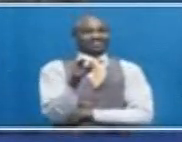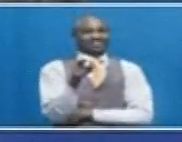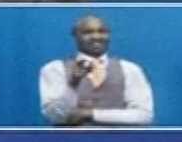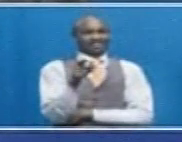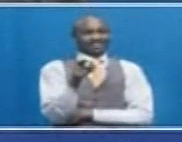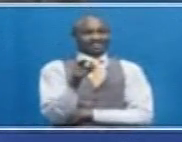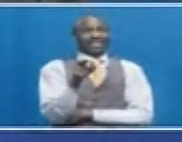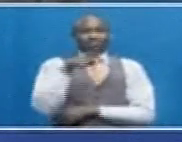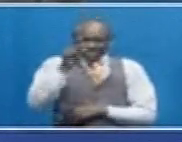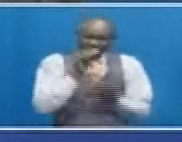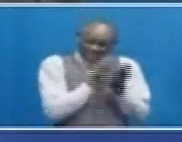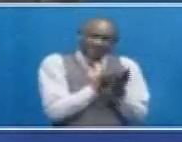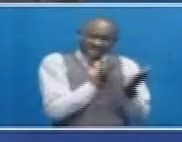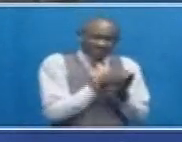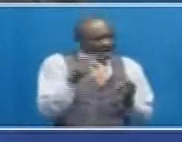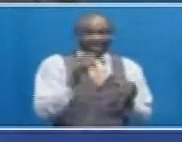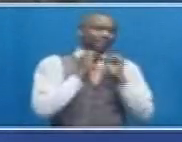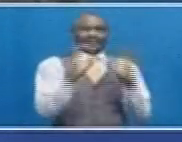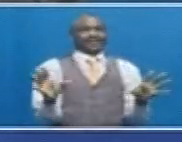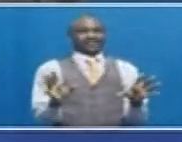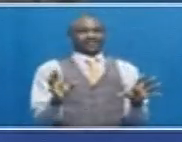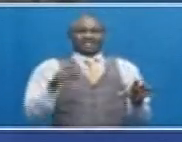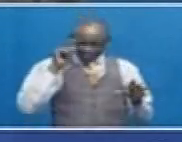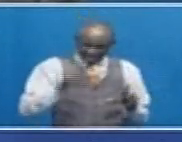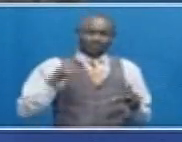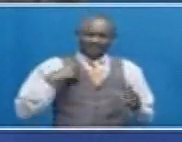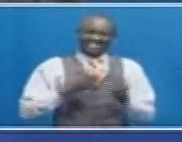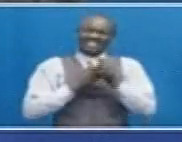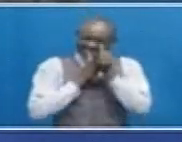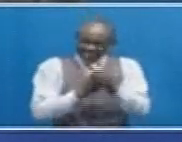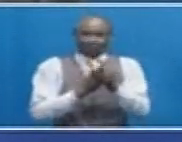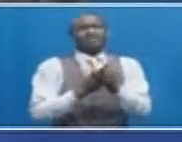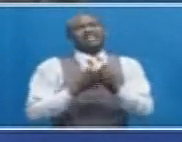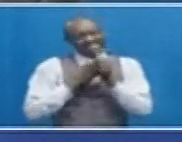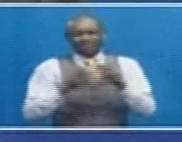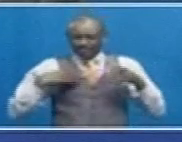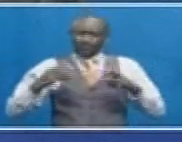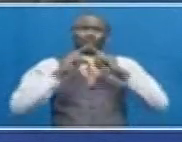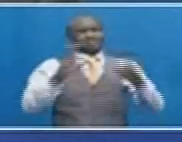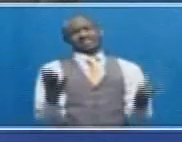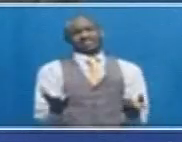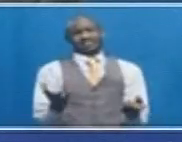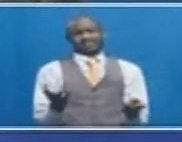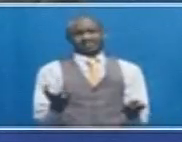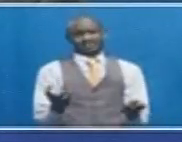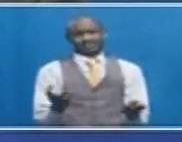He should not have reservations. He should take the leadership to lead our people to peace.